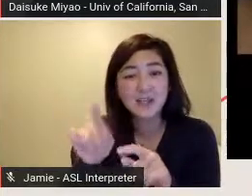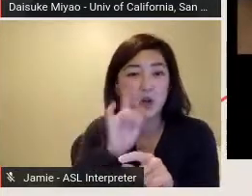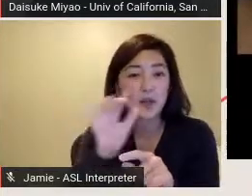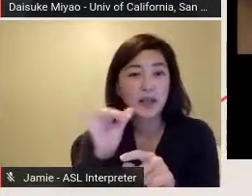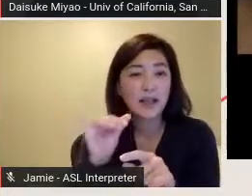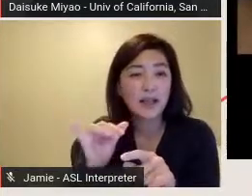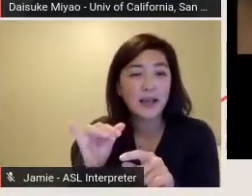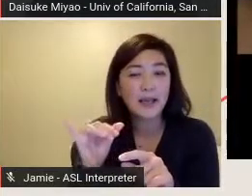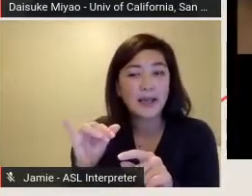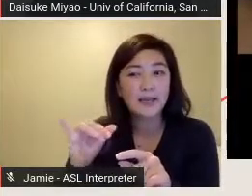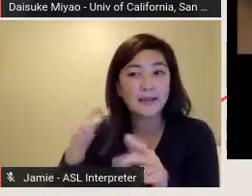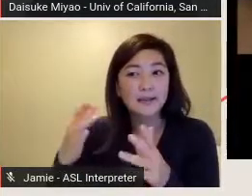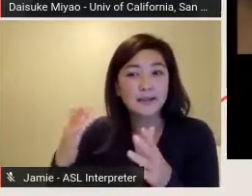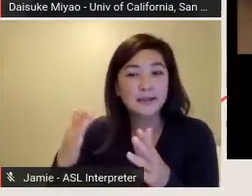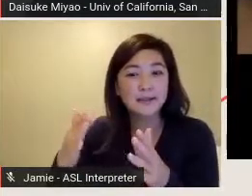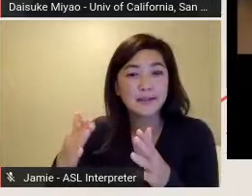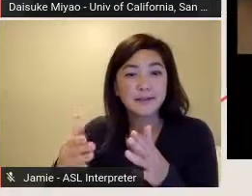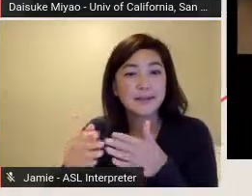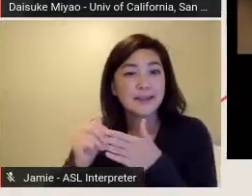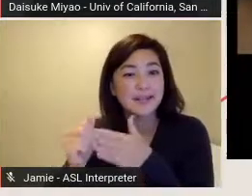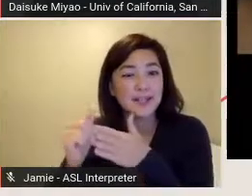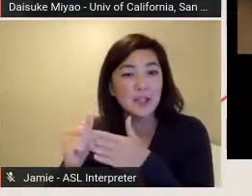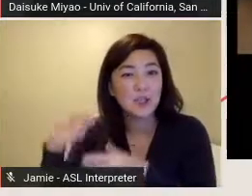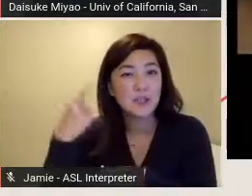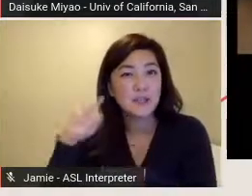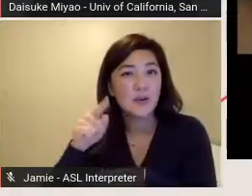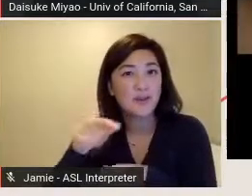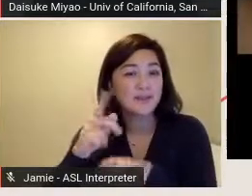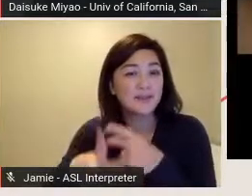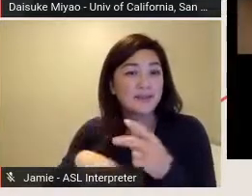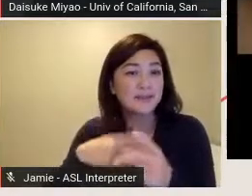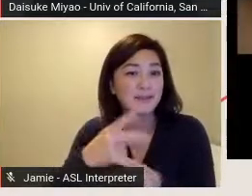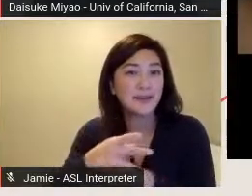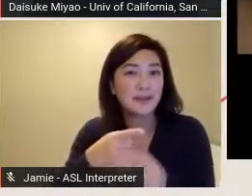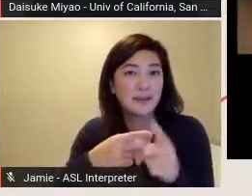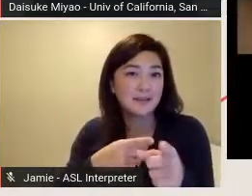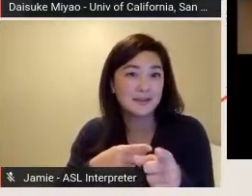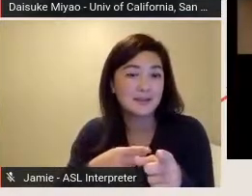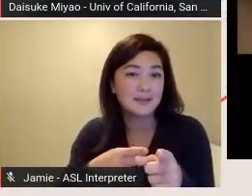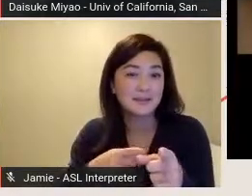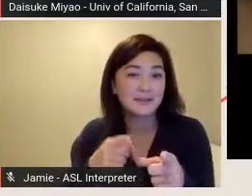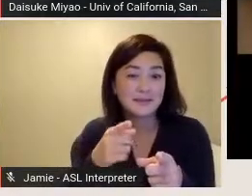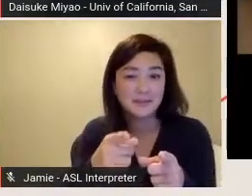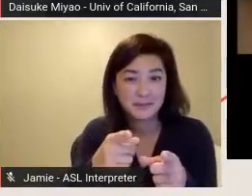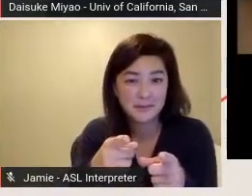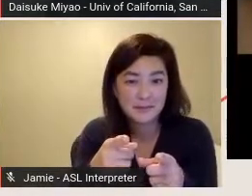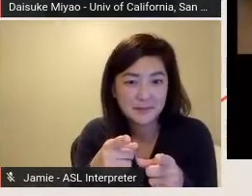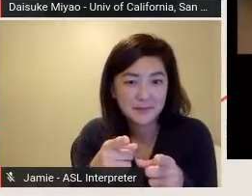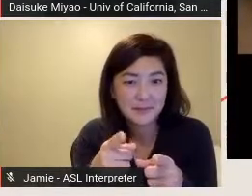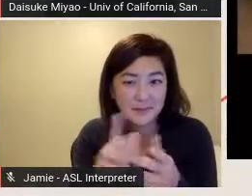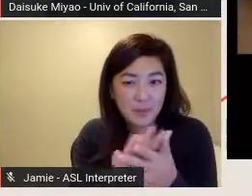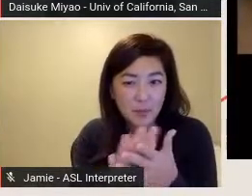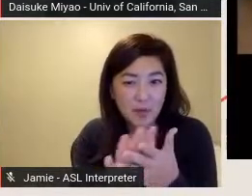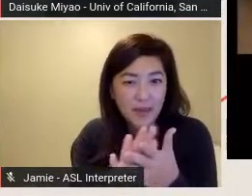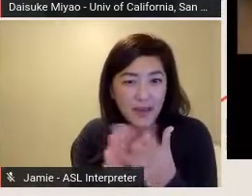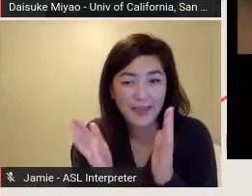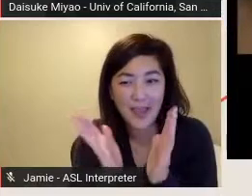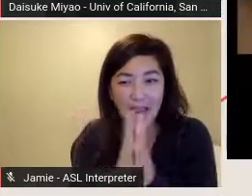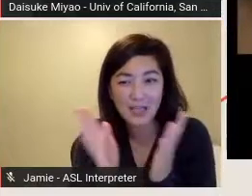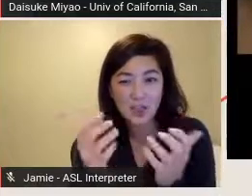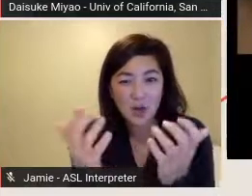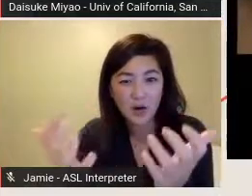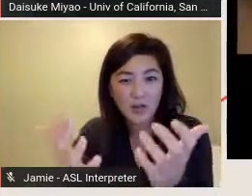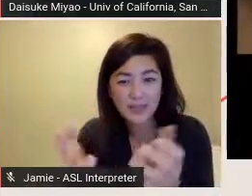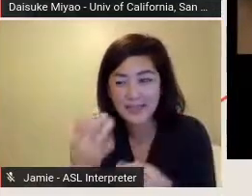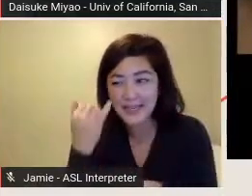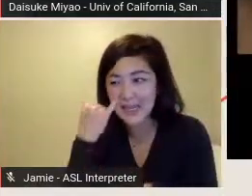this type of Japanese modernity. In this particular scene, he asks the audience, what would Japan have been